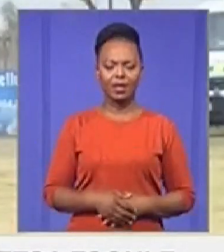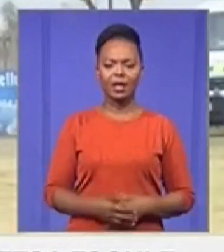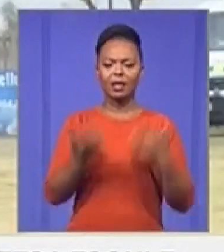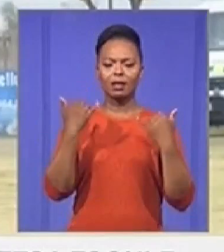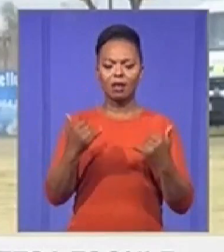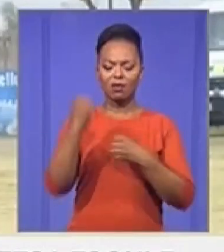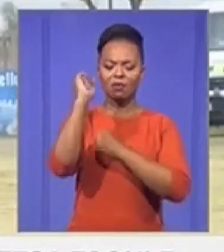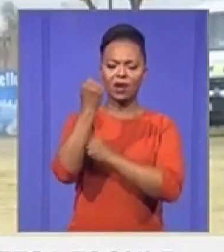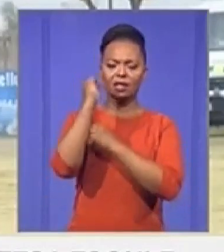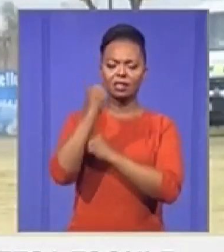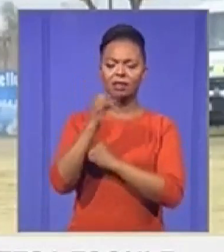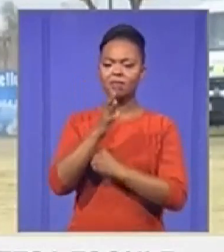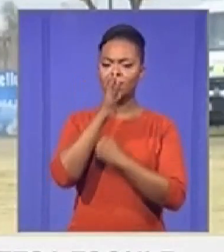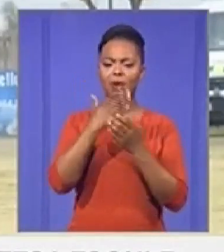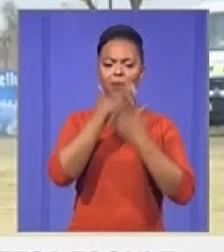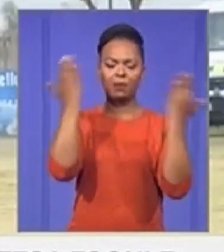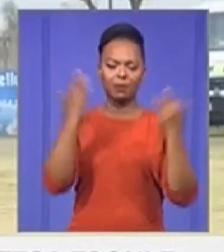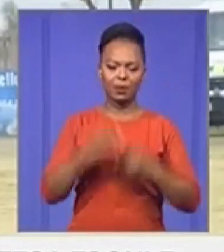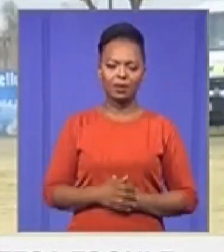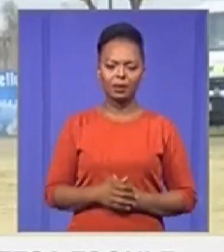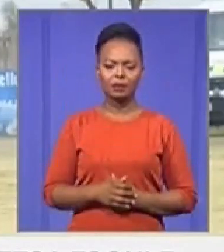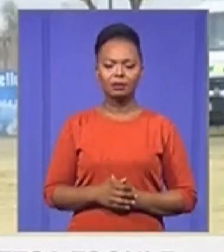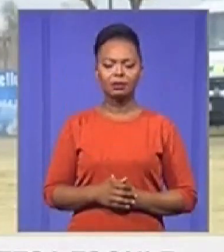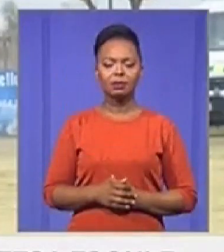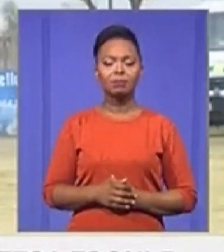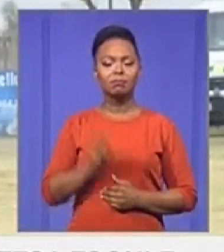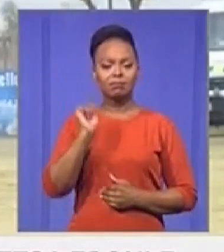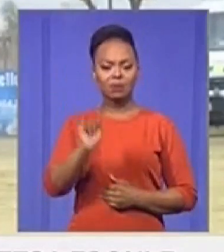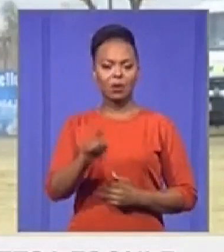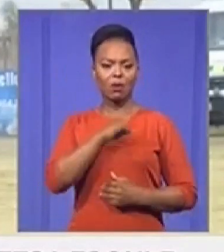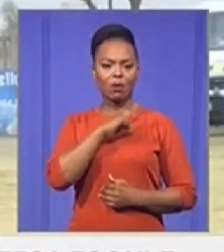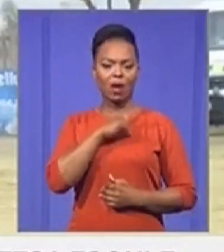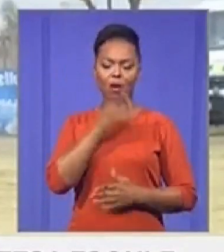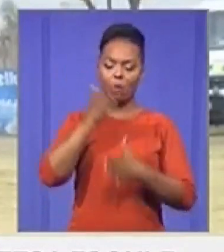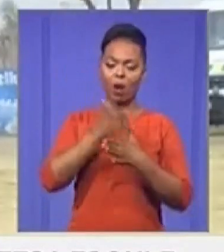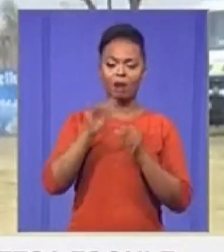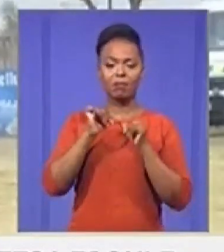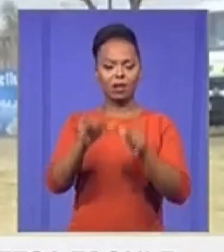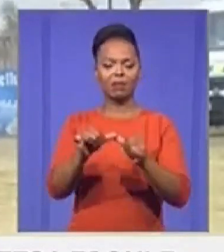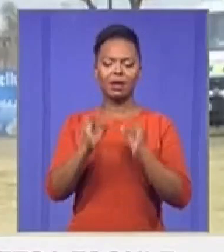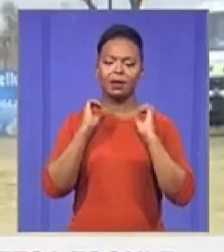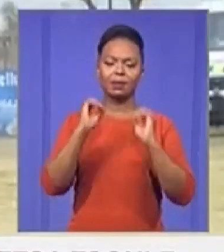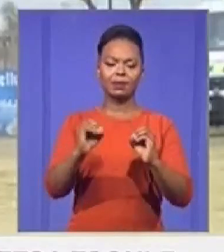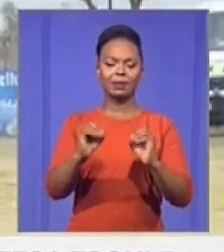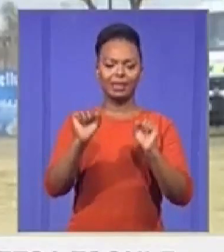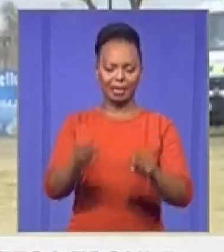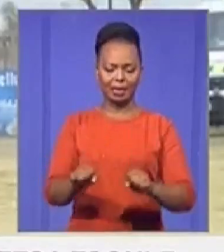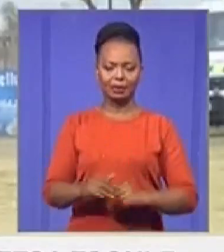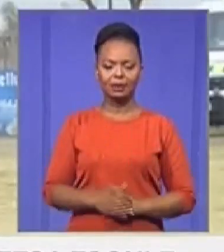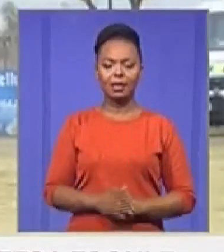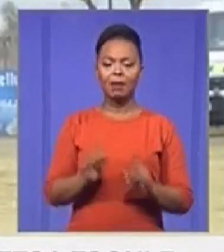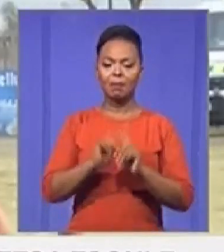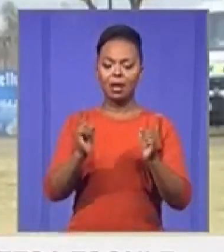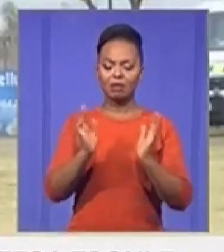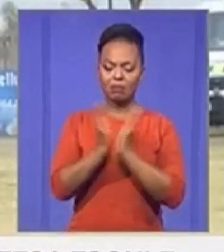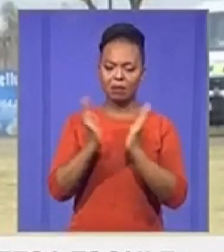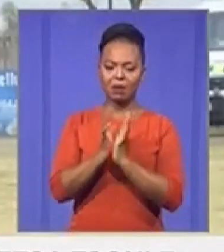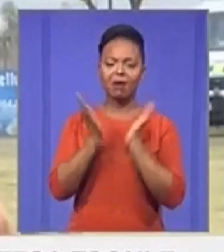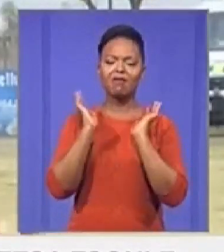di factory tse dintsi ko ile gore go na le mebereko e le gore sustainable re mo letshelong leo malobane re kopane le bona